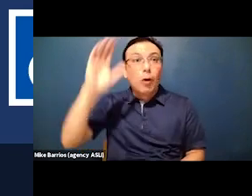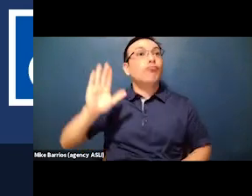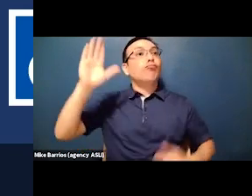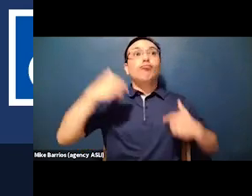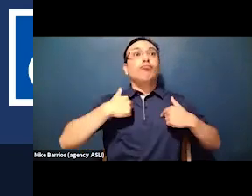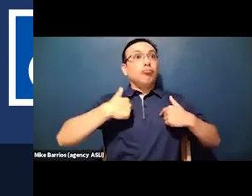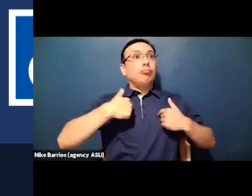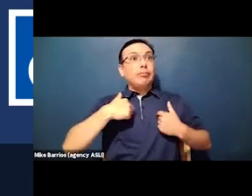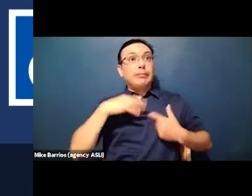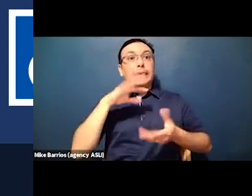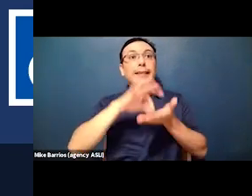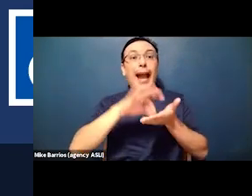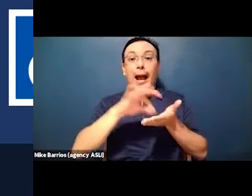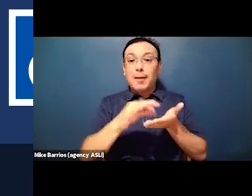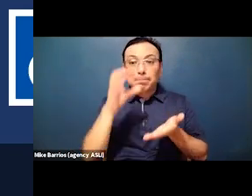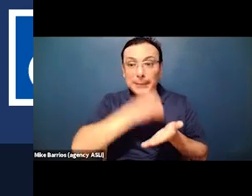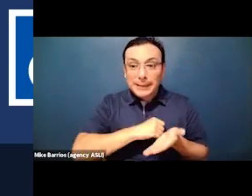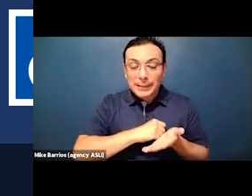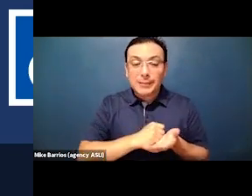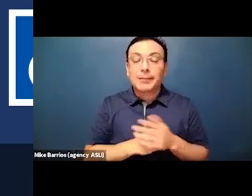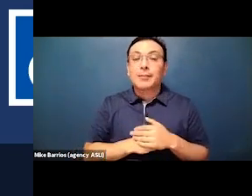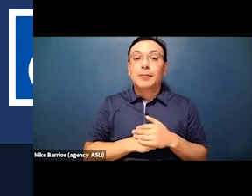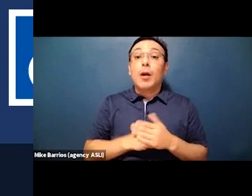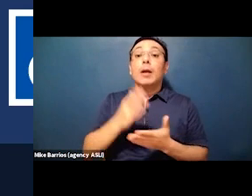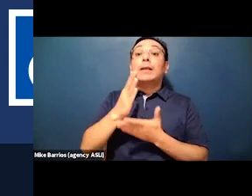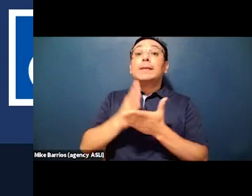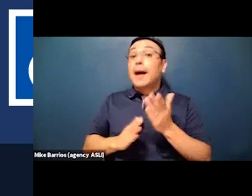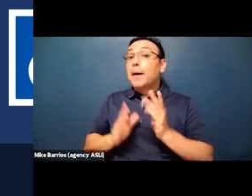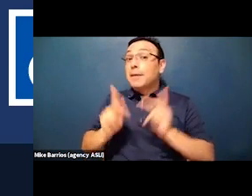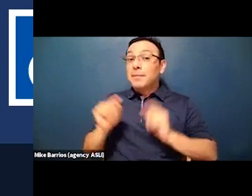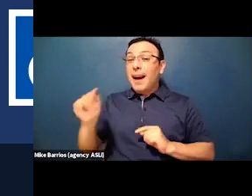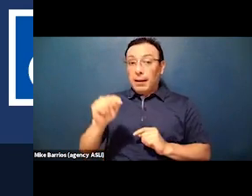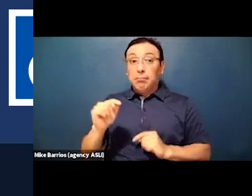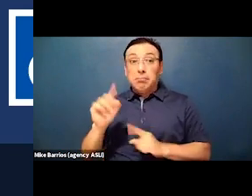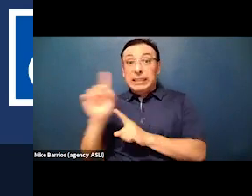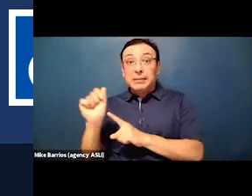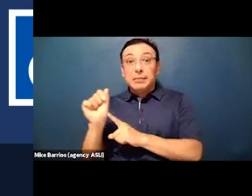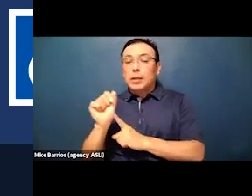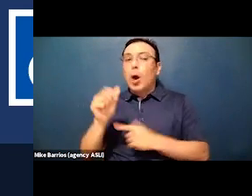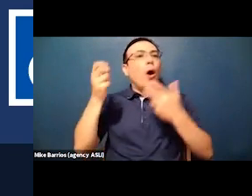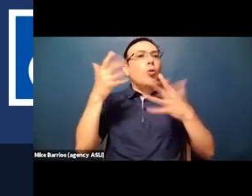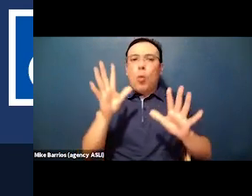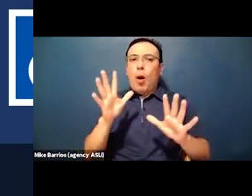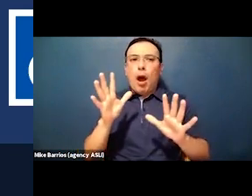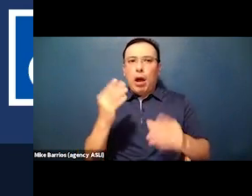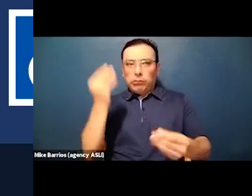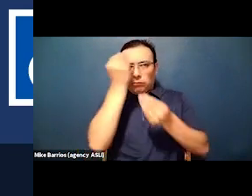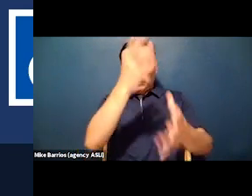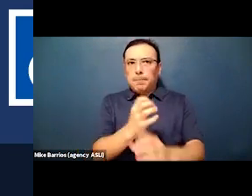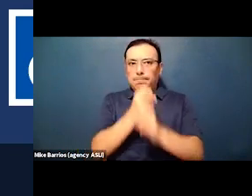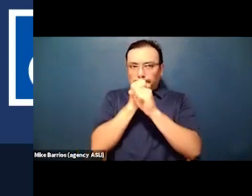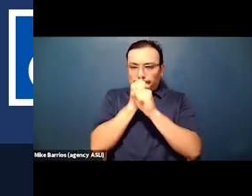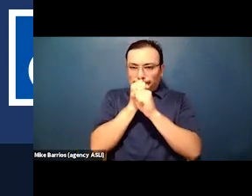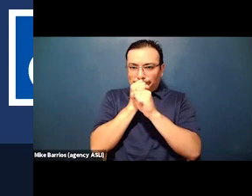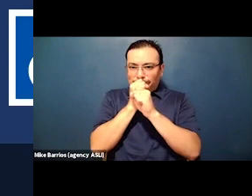when we factor all that in, we can only naturally assume that this number is actually a bit on the low end,